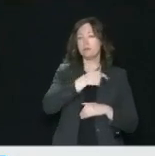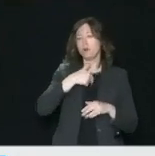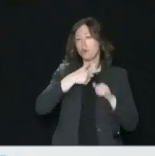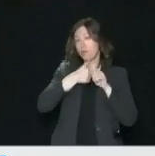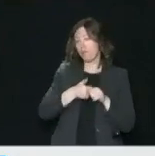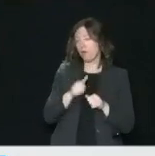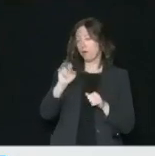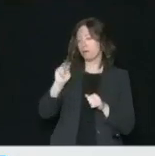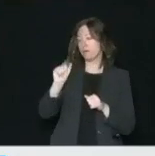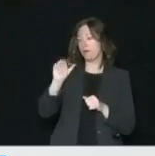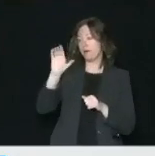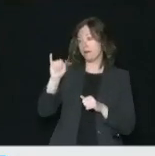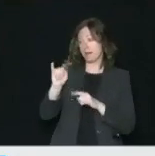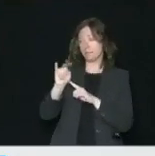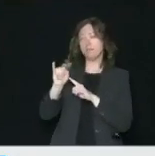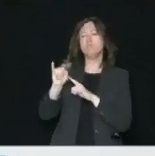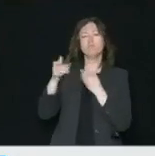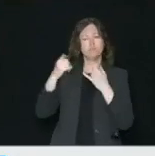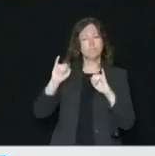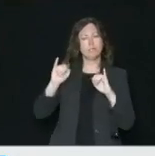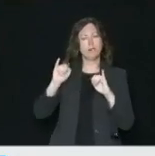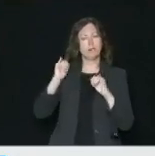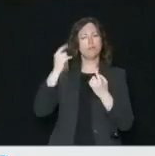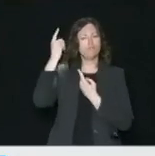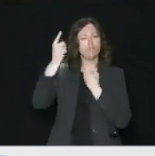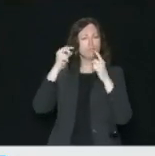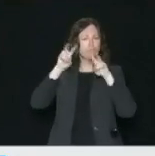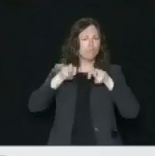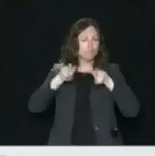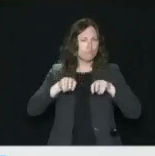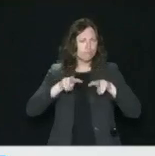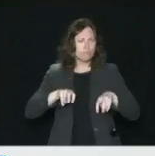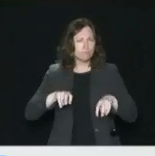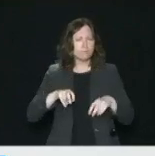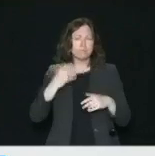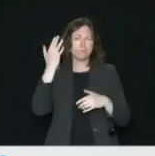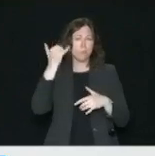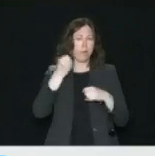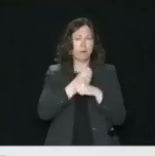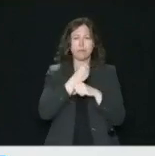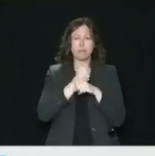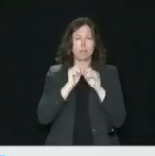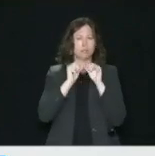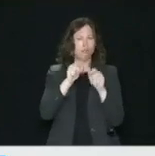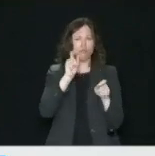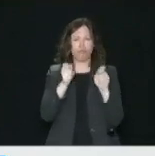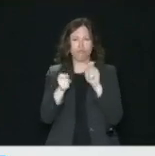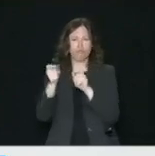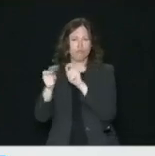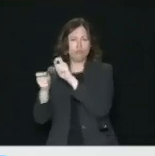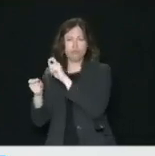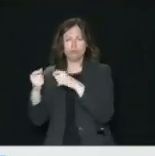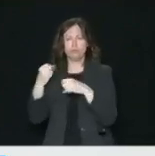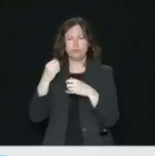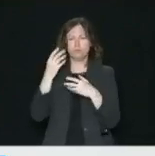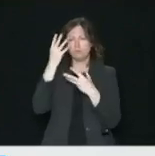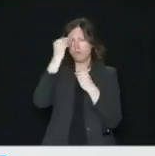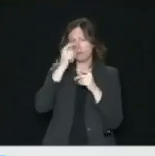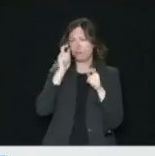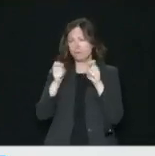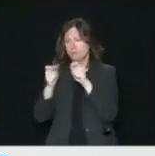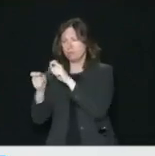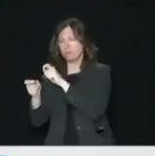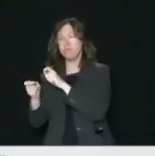of your well-being. Indigenous peoples can also contact the toll-free Hope for Wellness